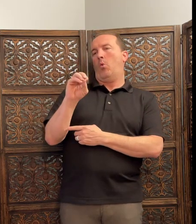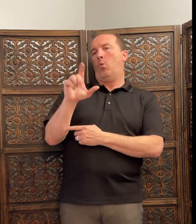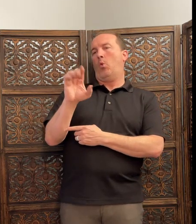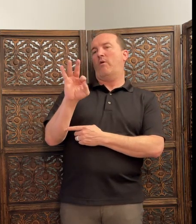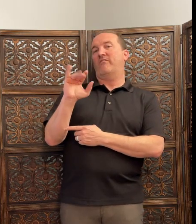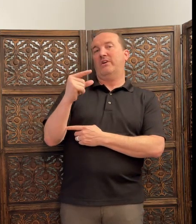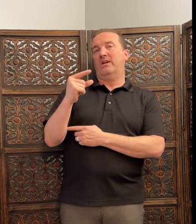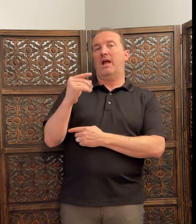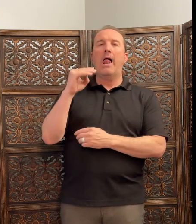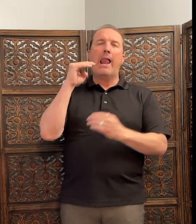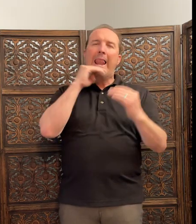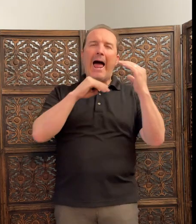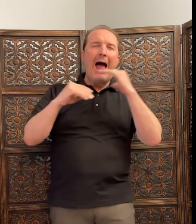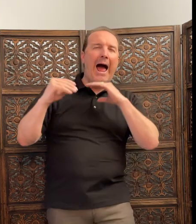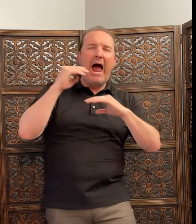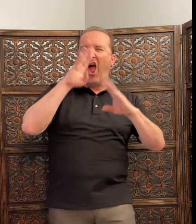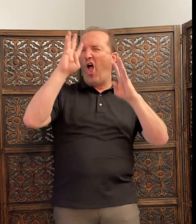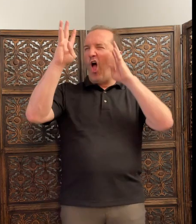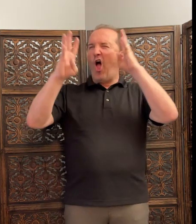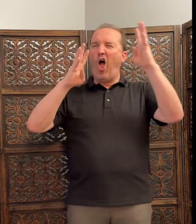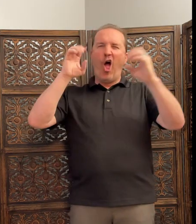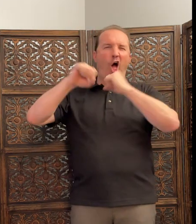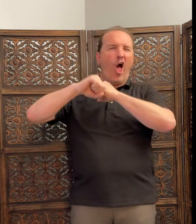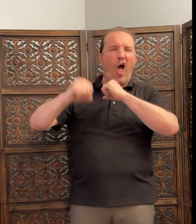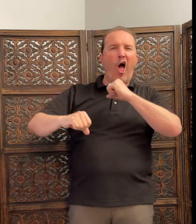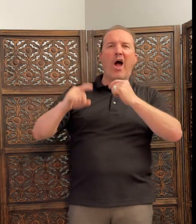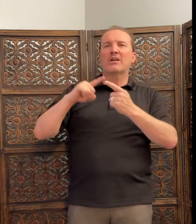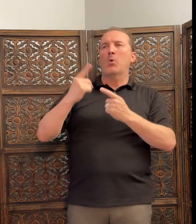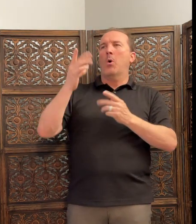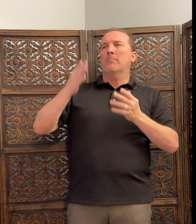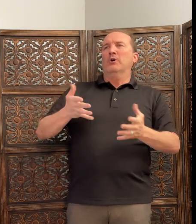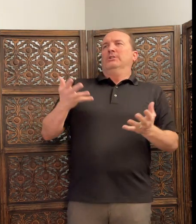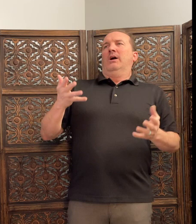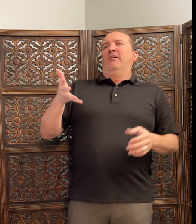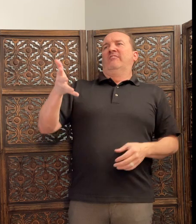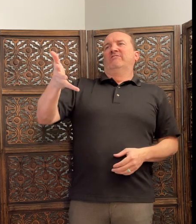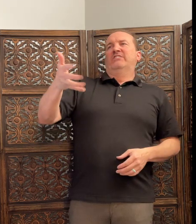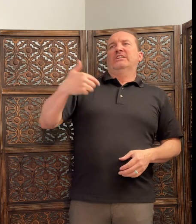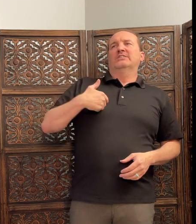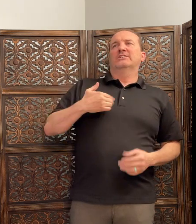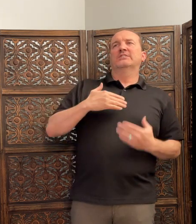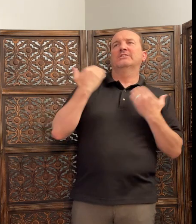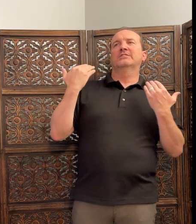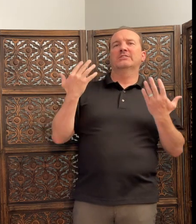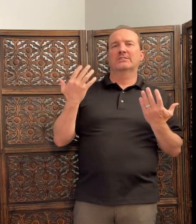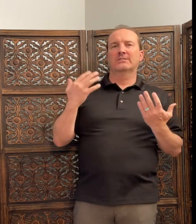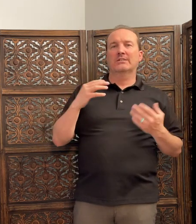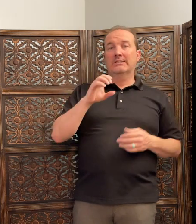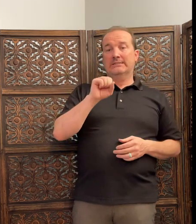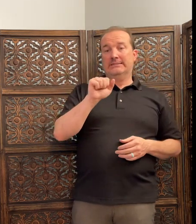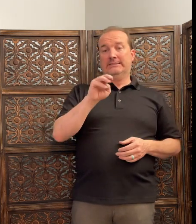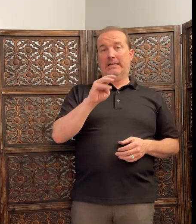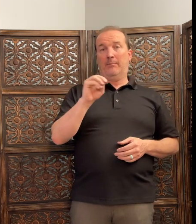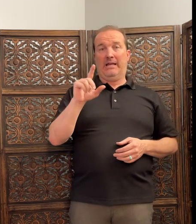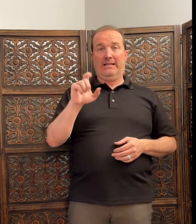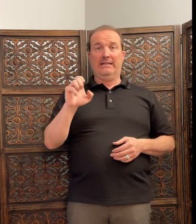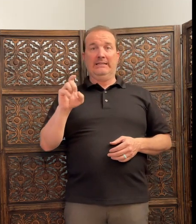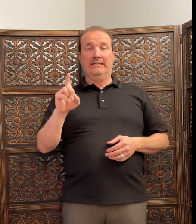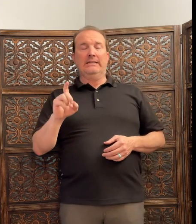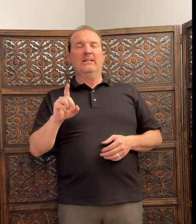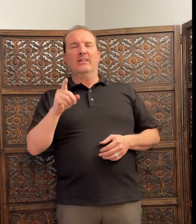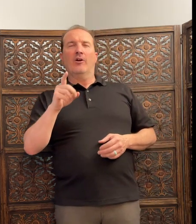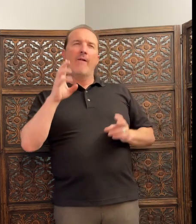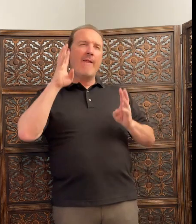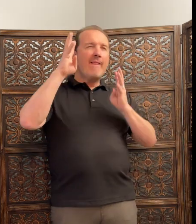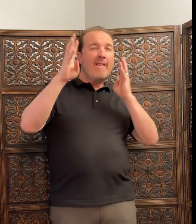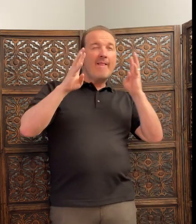Wolfing, which is a lying and tall tale game where each person exaggerates until one person gives up. Sam and League are enjoying